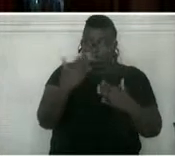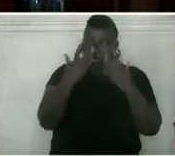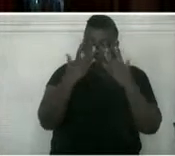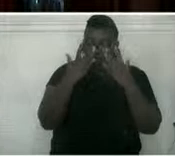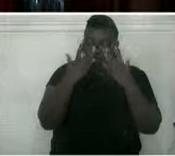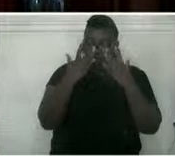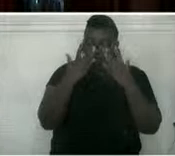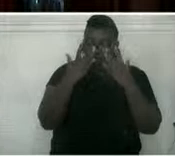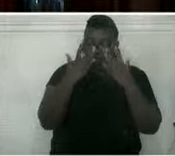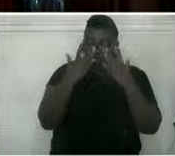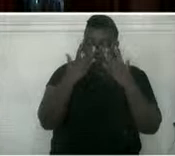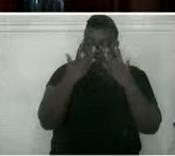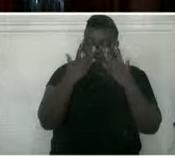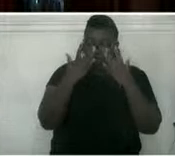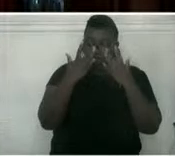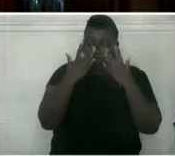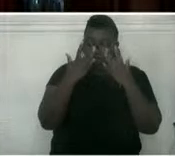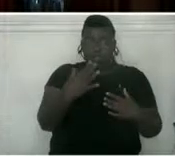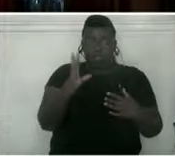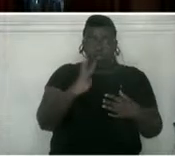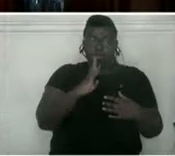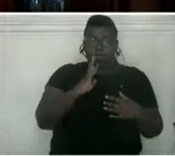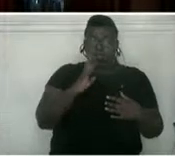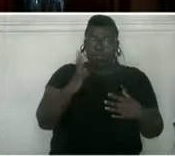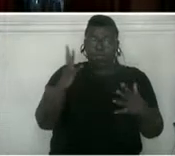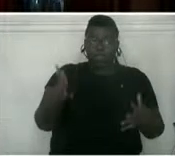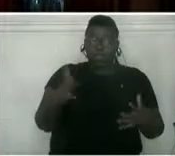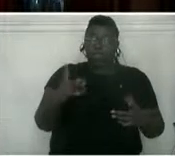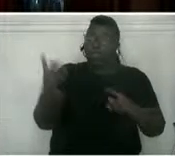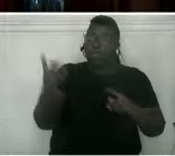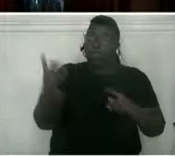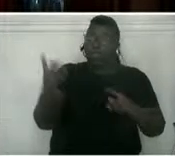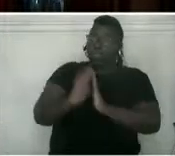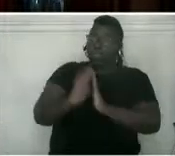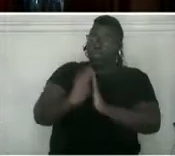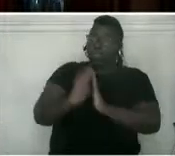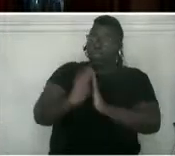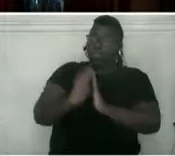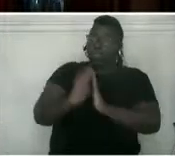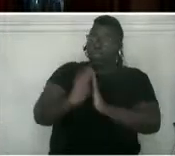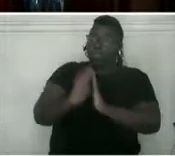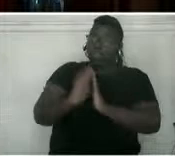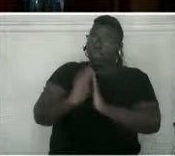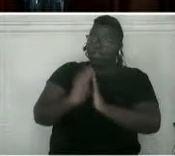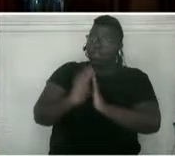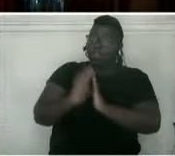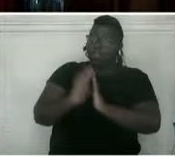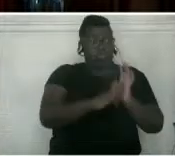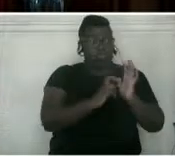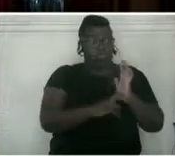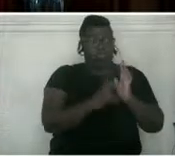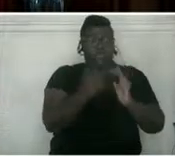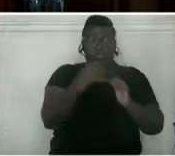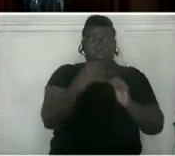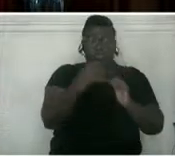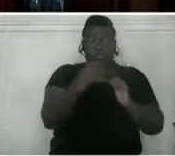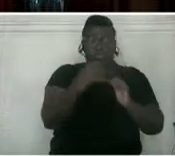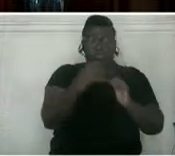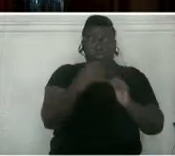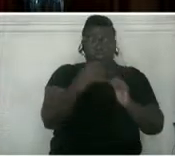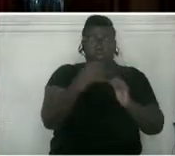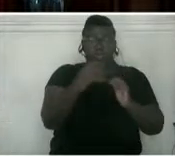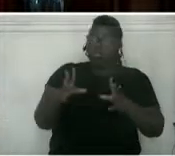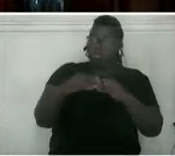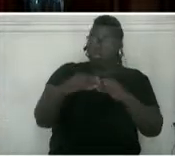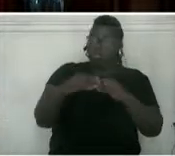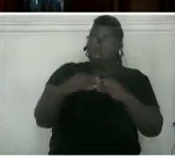and remain standing until the procession leaves the chamber. Due to COVID-19 regulations and compliance requirements, members and guests